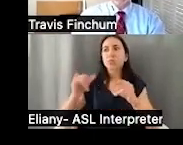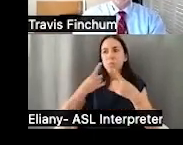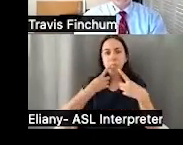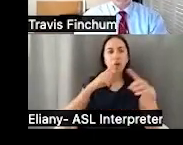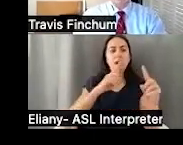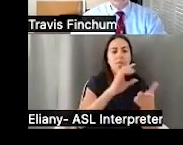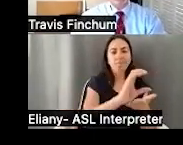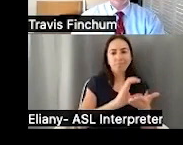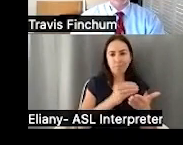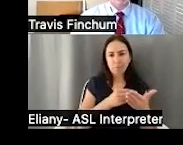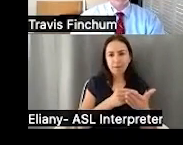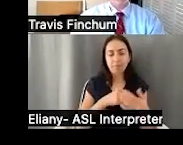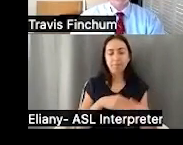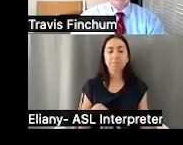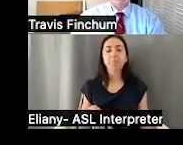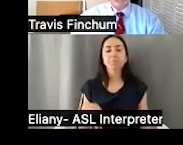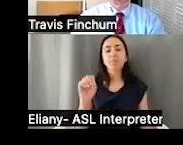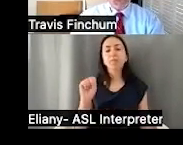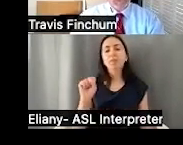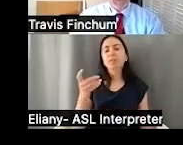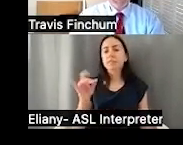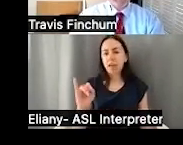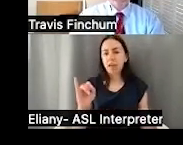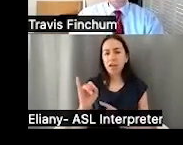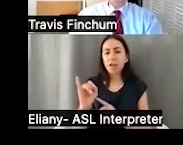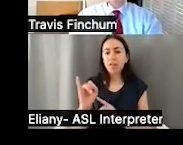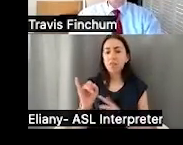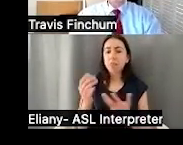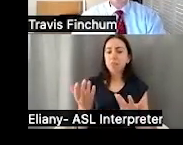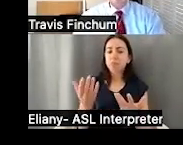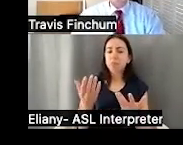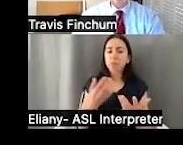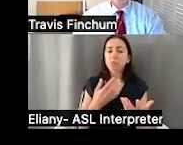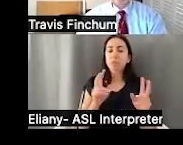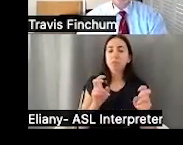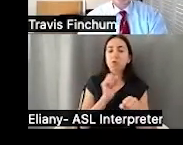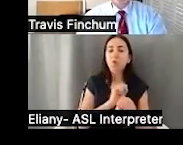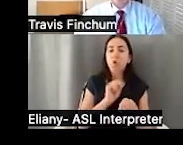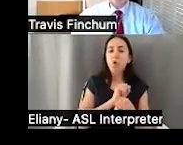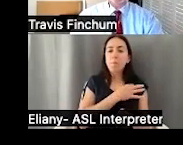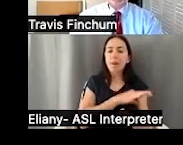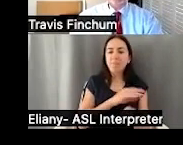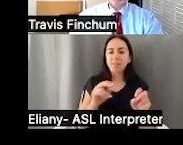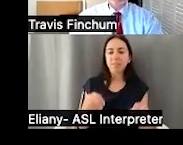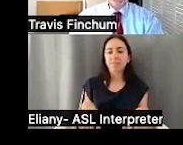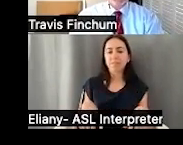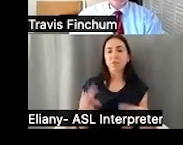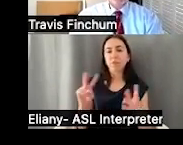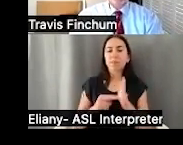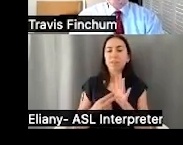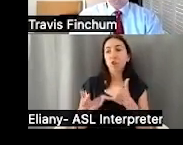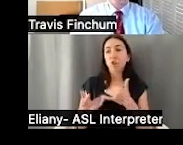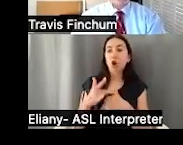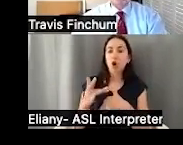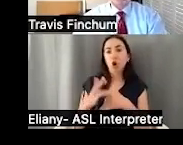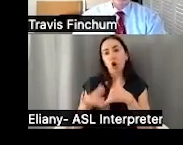the SSDI benefit is a benefit of working, and we basically are getting our own Social Security benefits early.